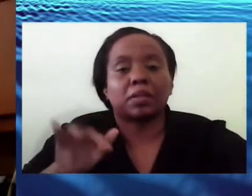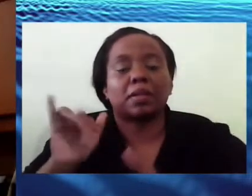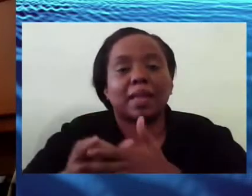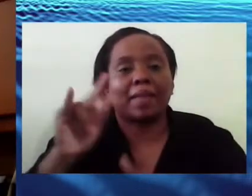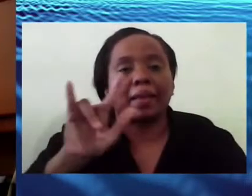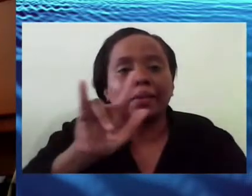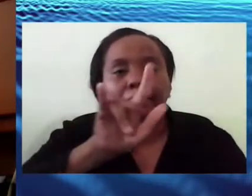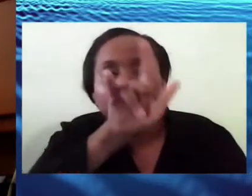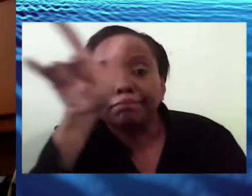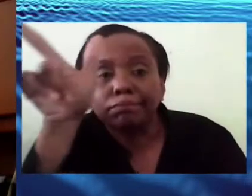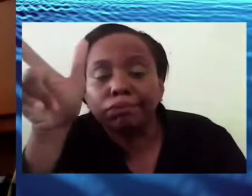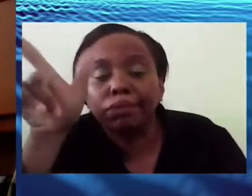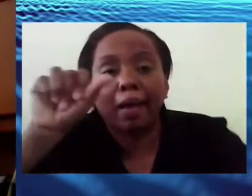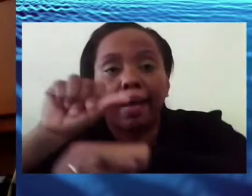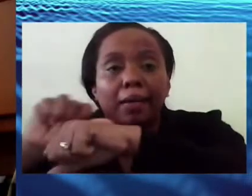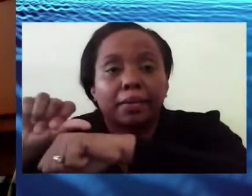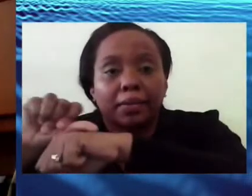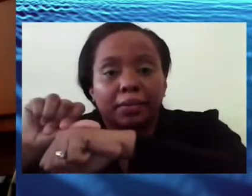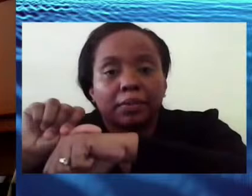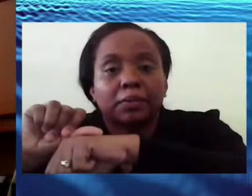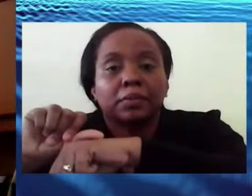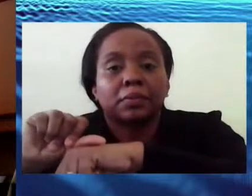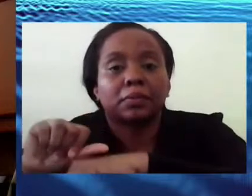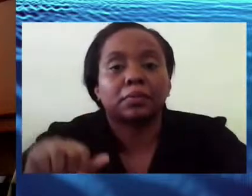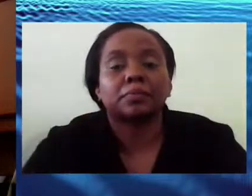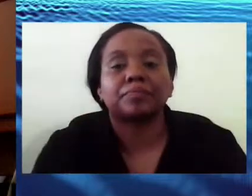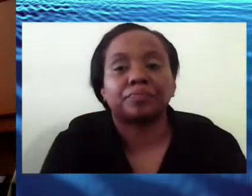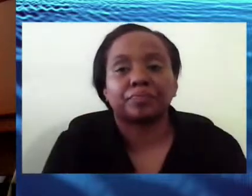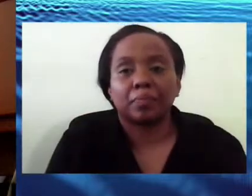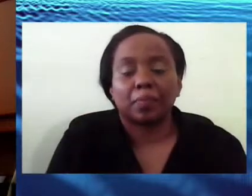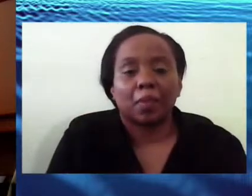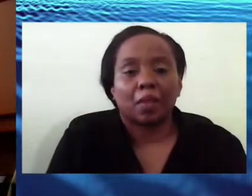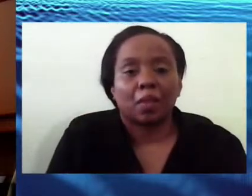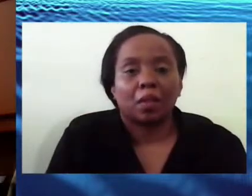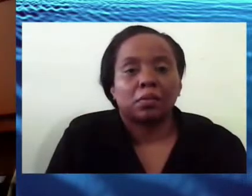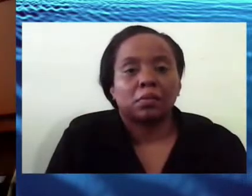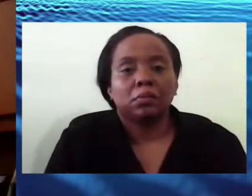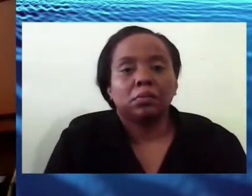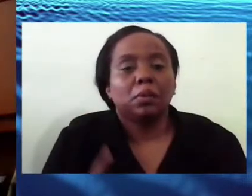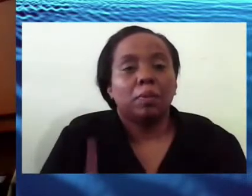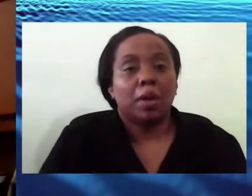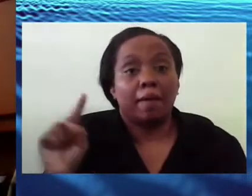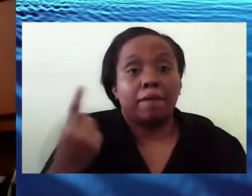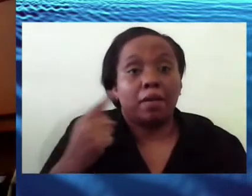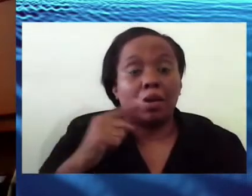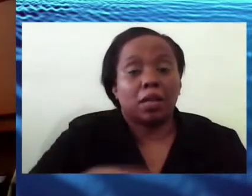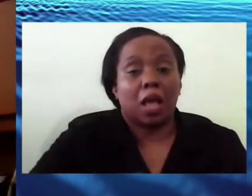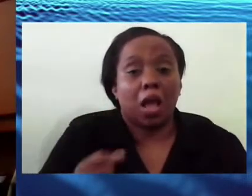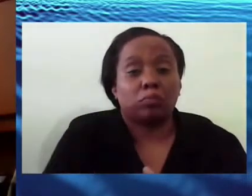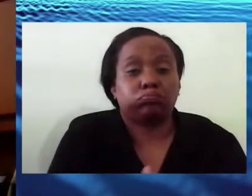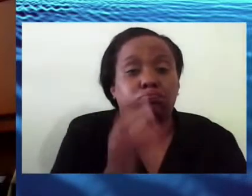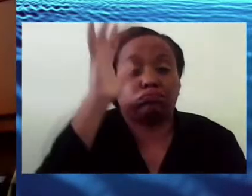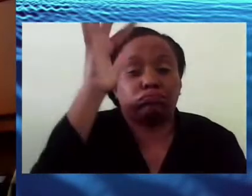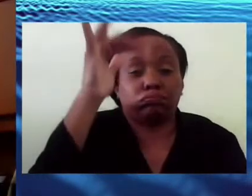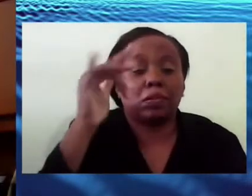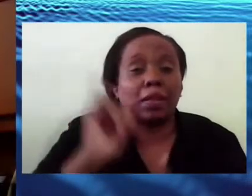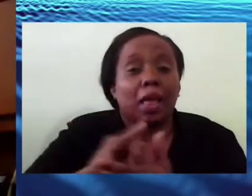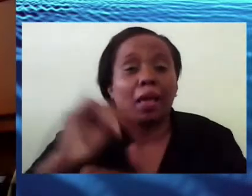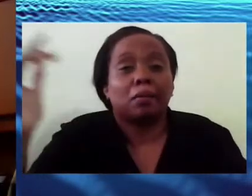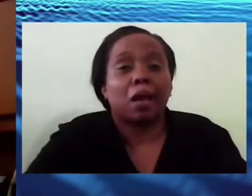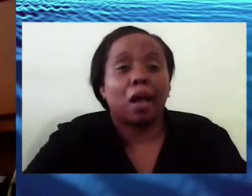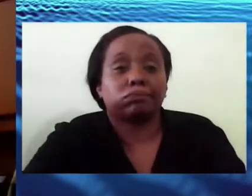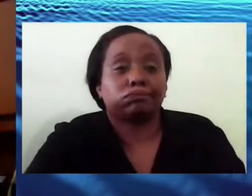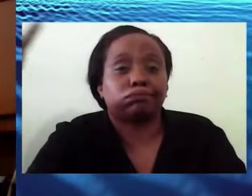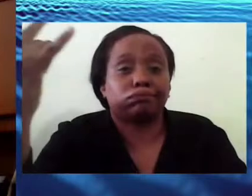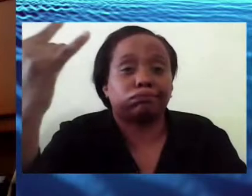that there was an earlier flight at the beginning of the ashfall when the first eruption took place. And the expectation is that that flight will make its